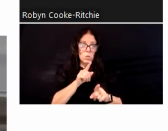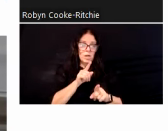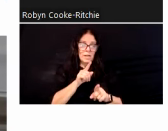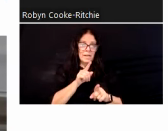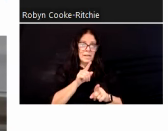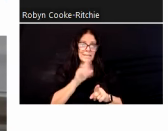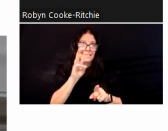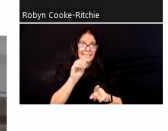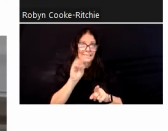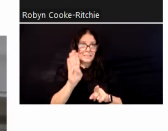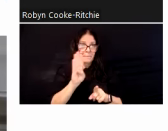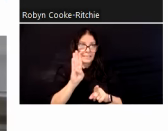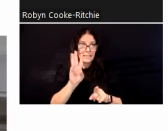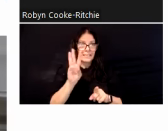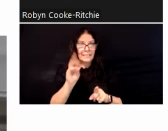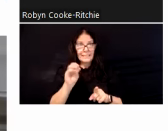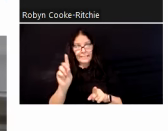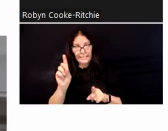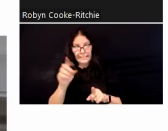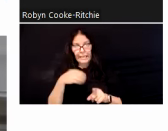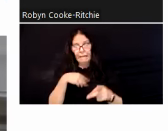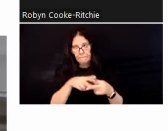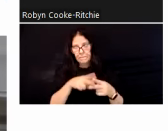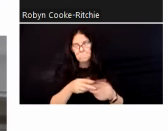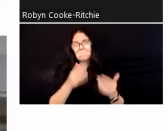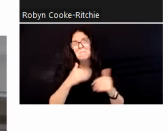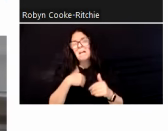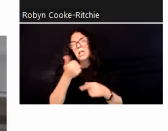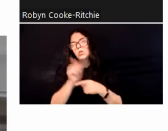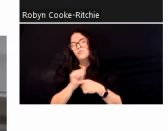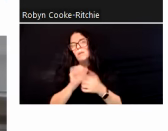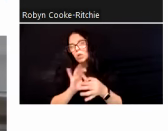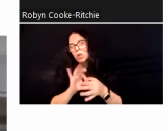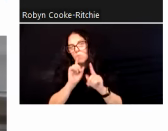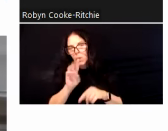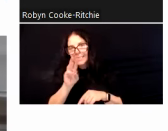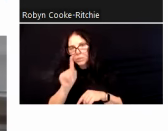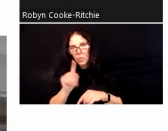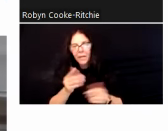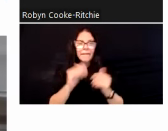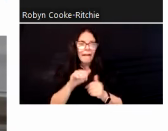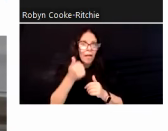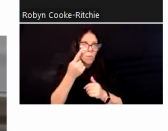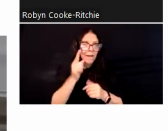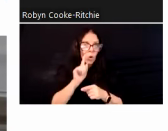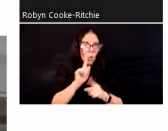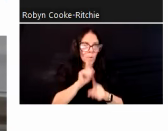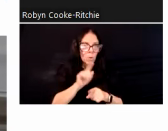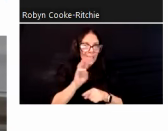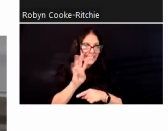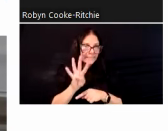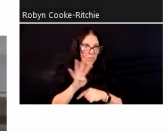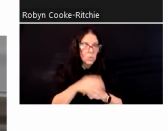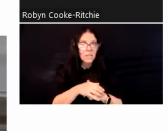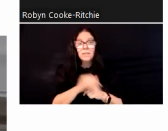60B and 60D, another for report 61, and another one for report 64. If you're not familiar with the